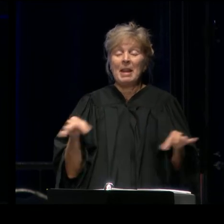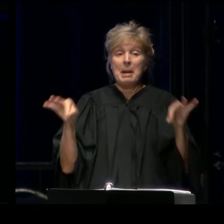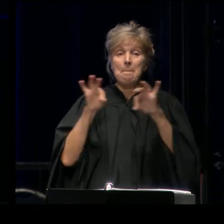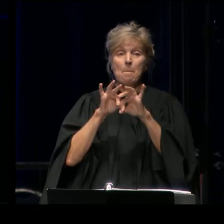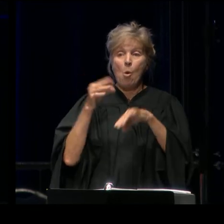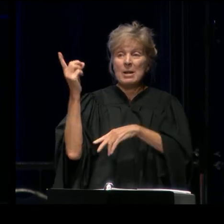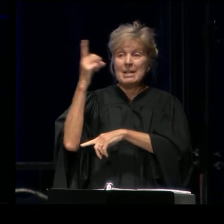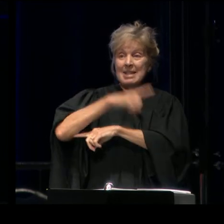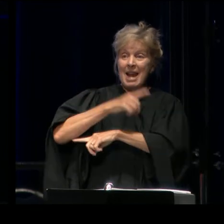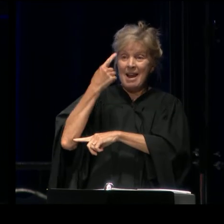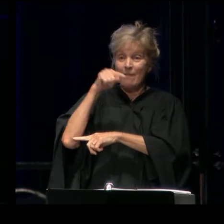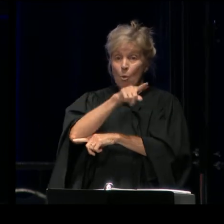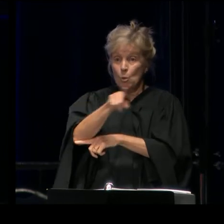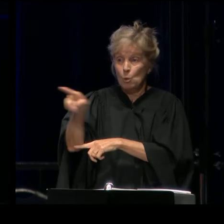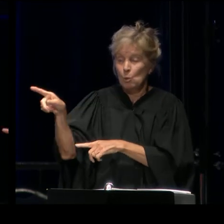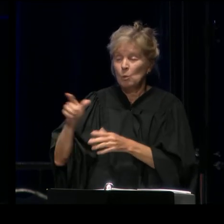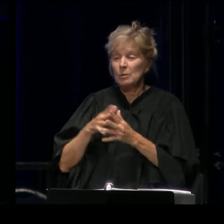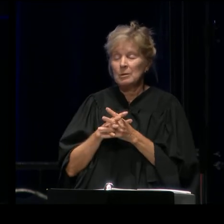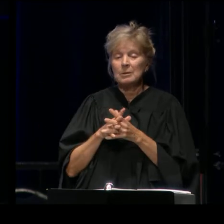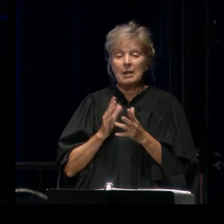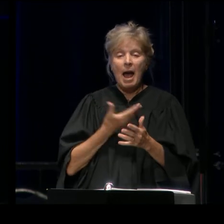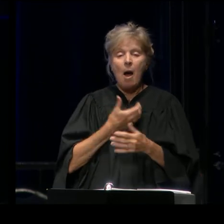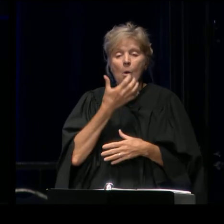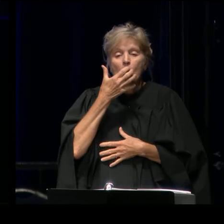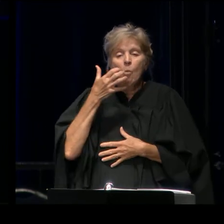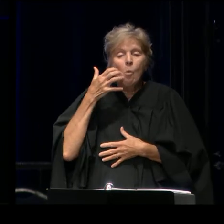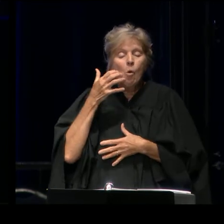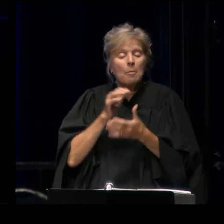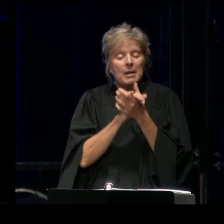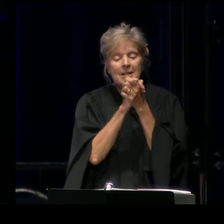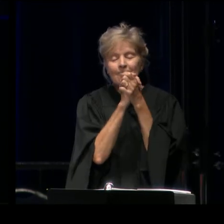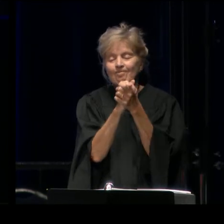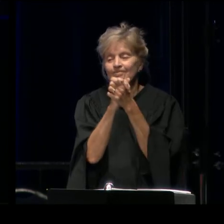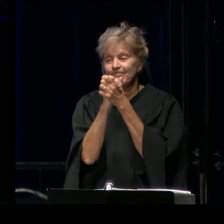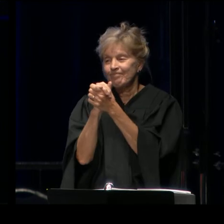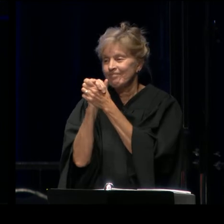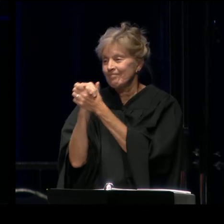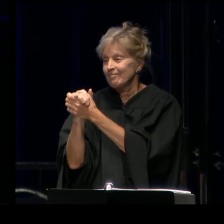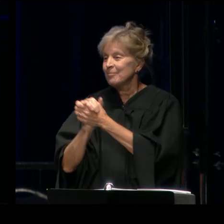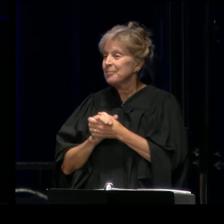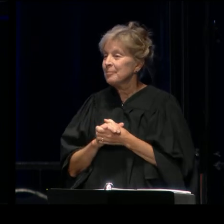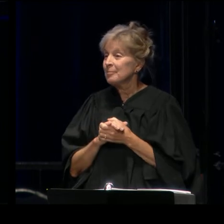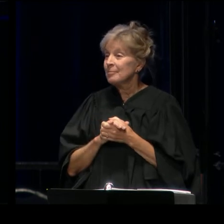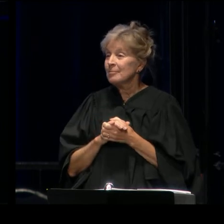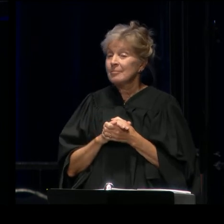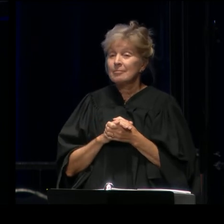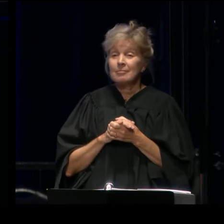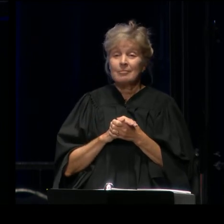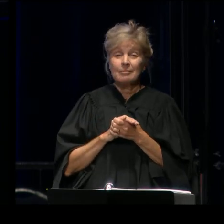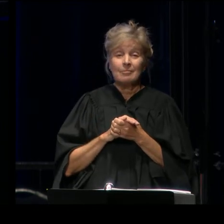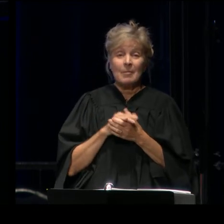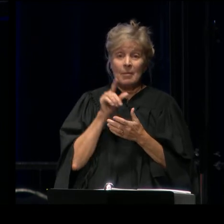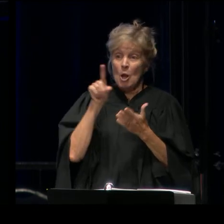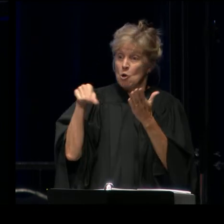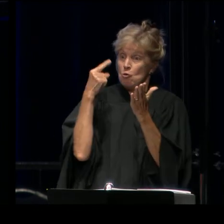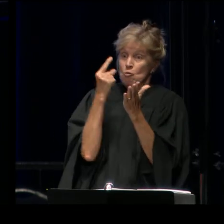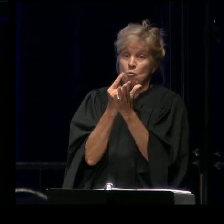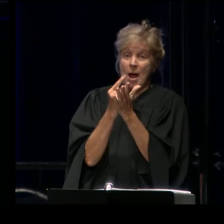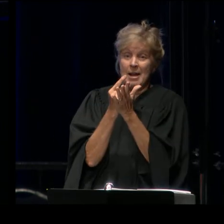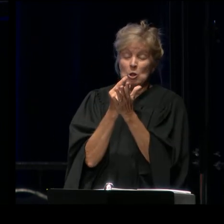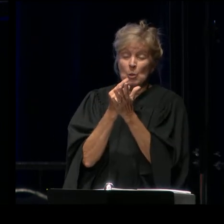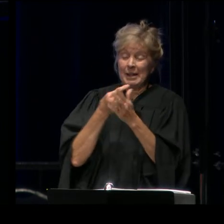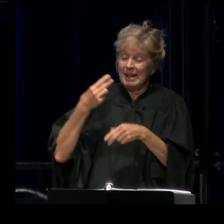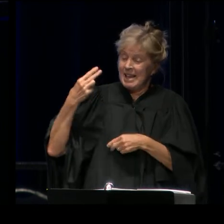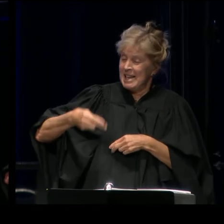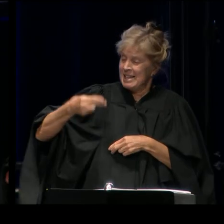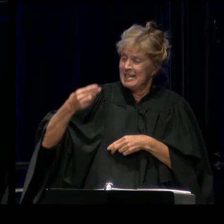and you have our warmest congratulations. You are all graduating at a